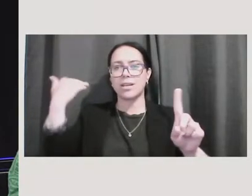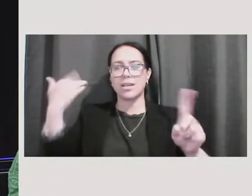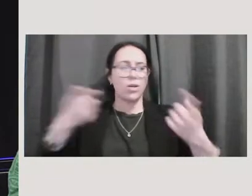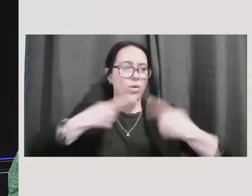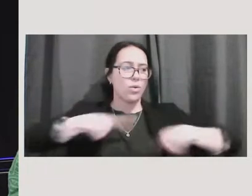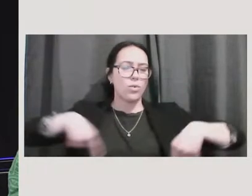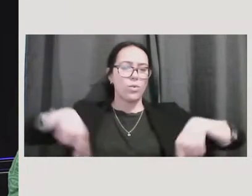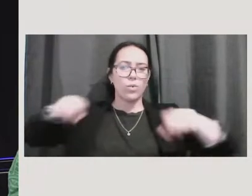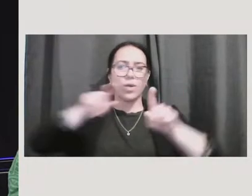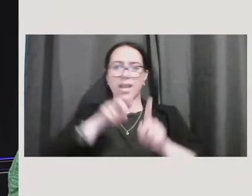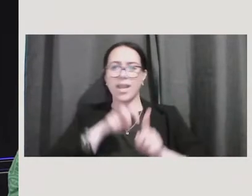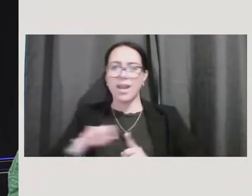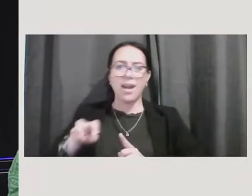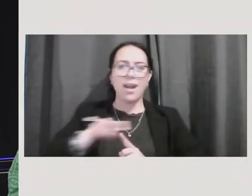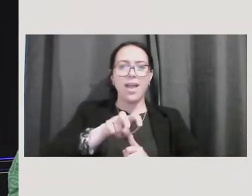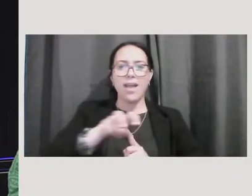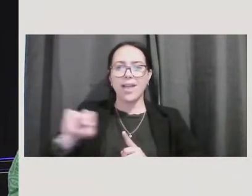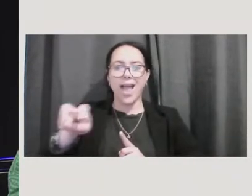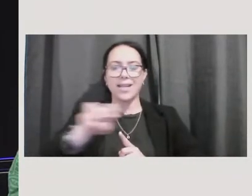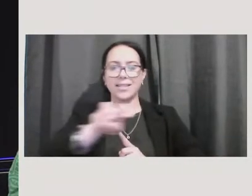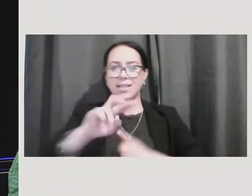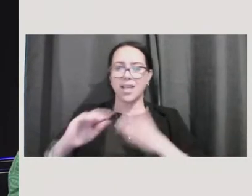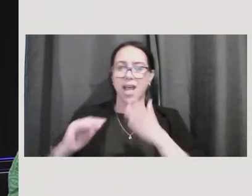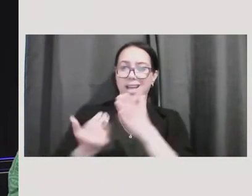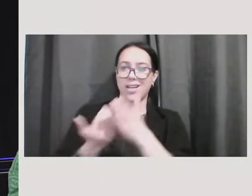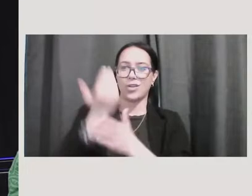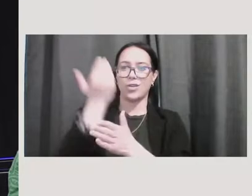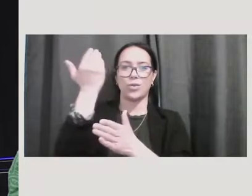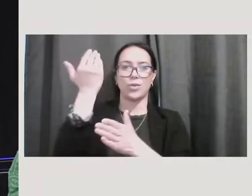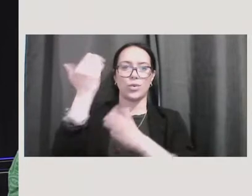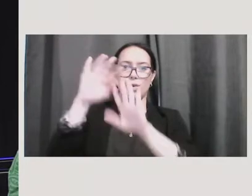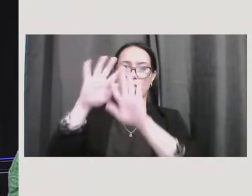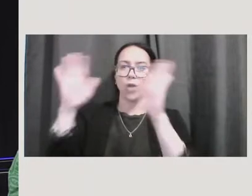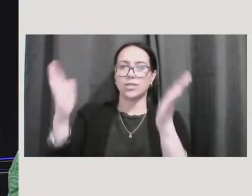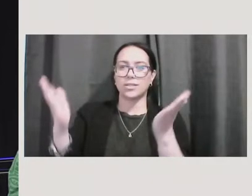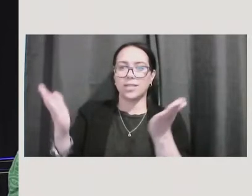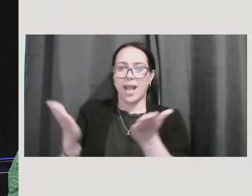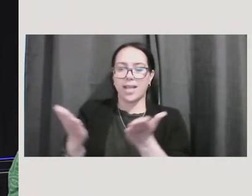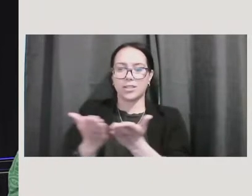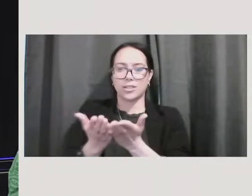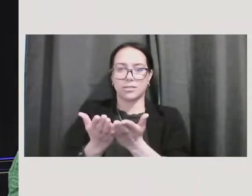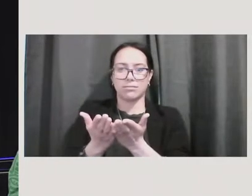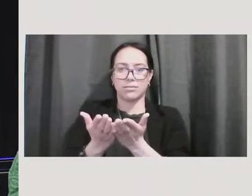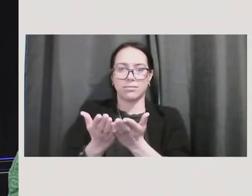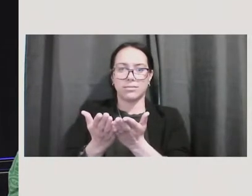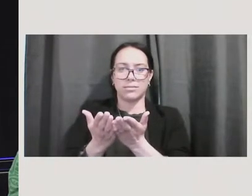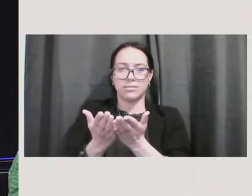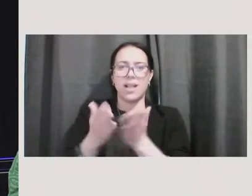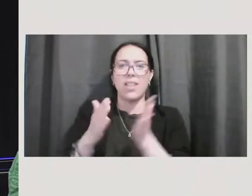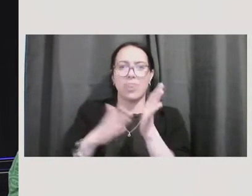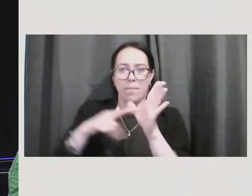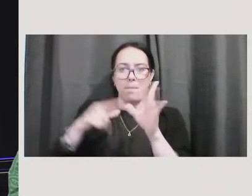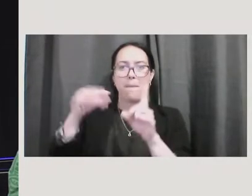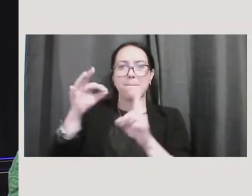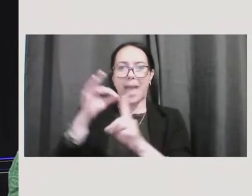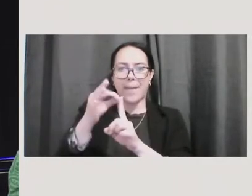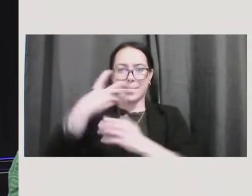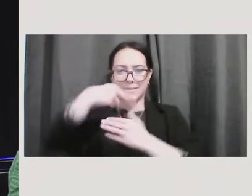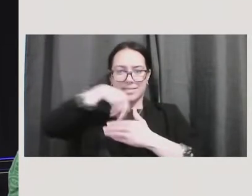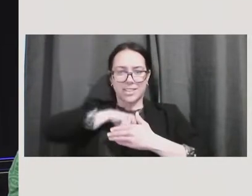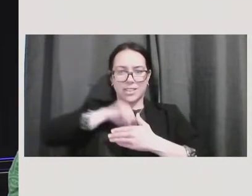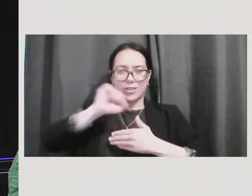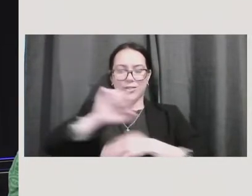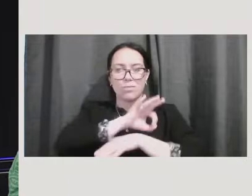a new constellation mapped deep in your bones an ocean of